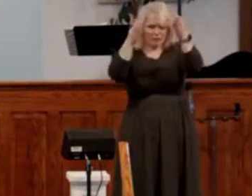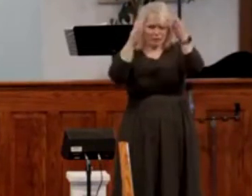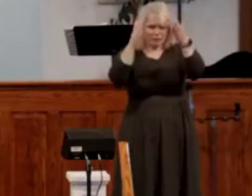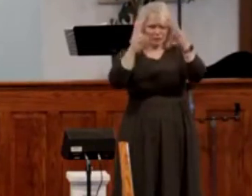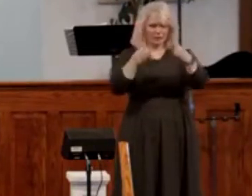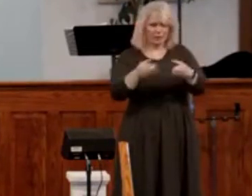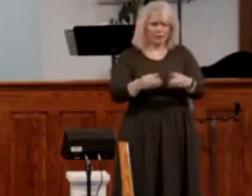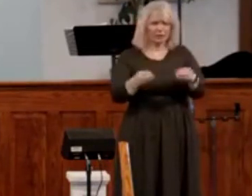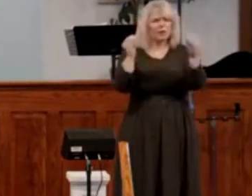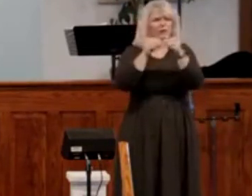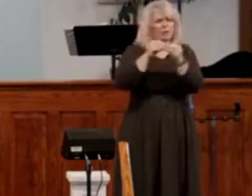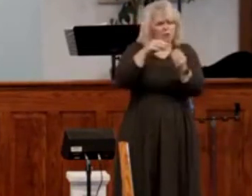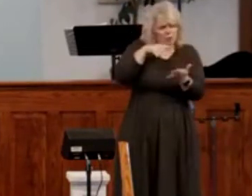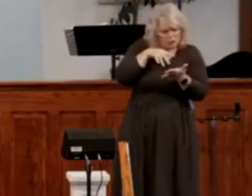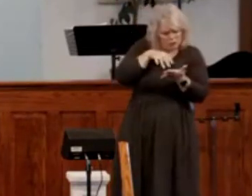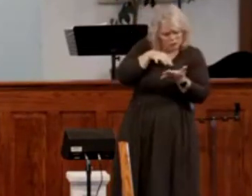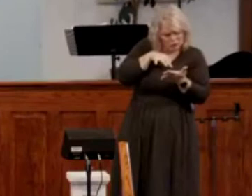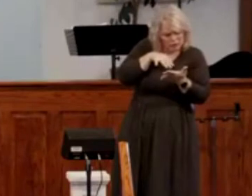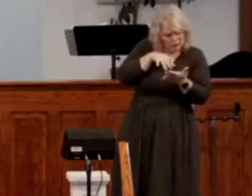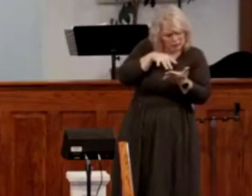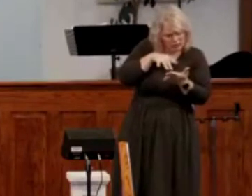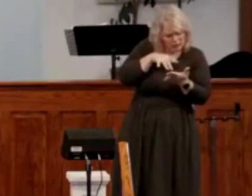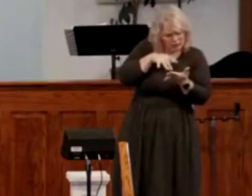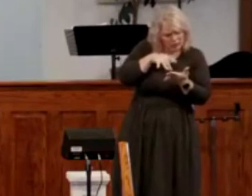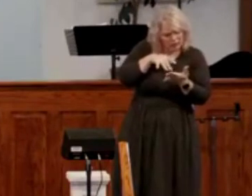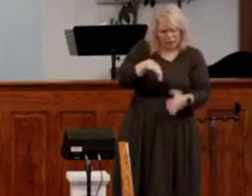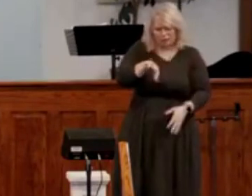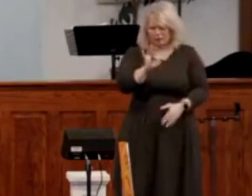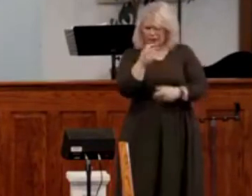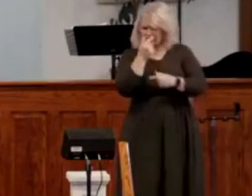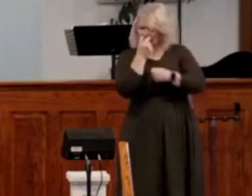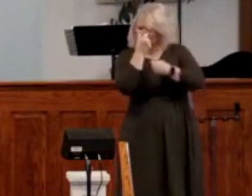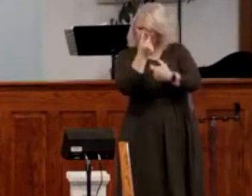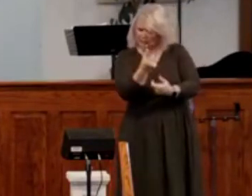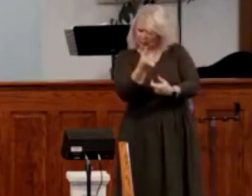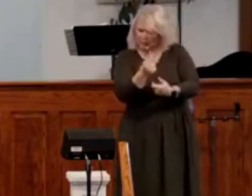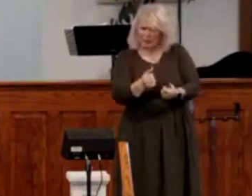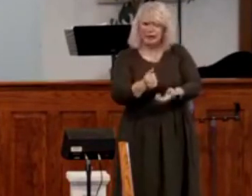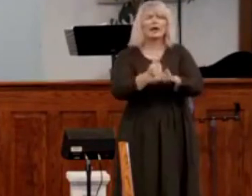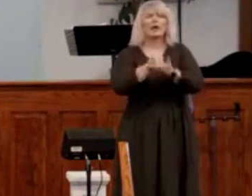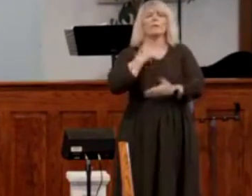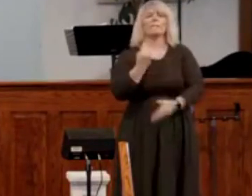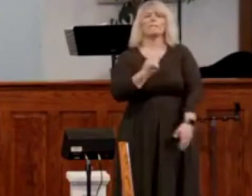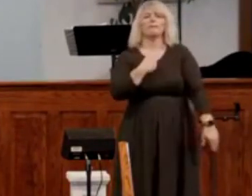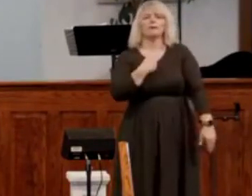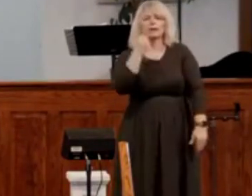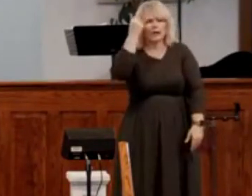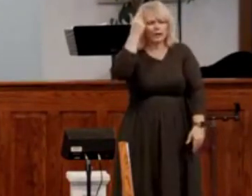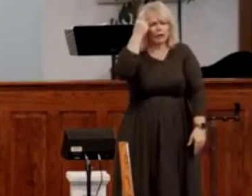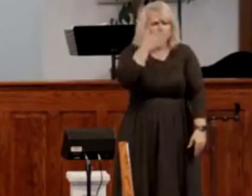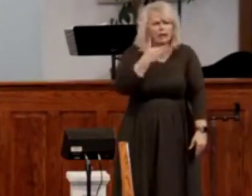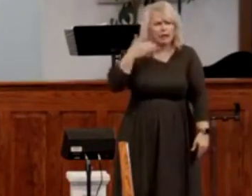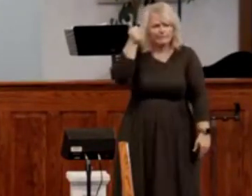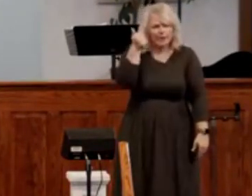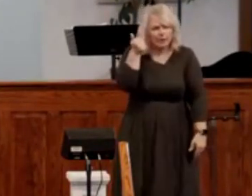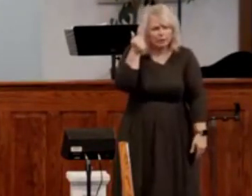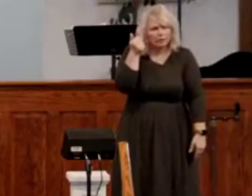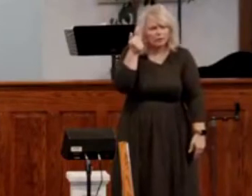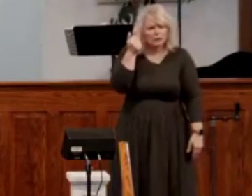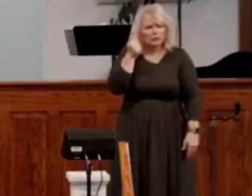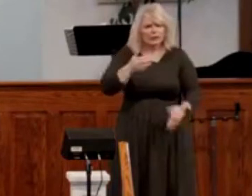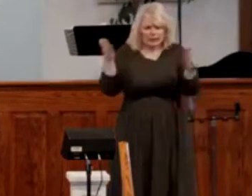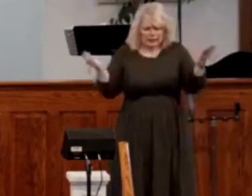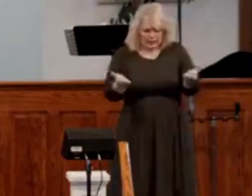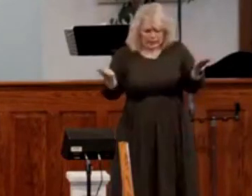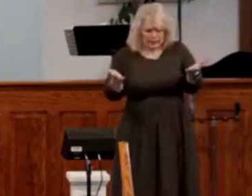you go, sometimes you can pull out some things that are like, oh, that's interesting, and it might help me to understand it better. Here in the passage, it's not